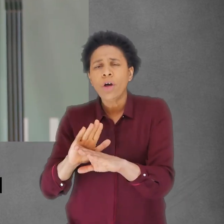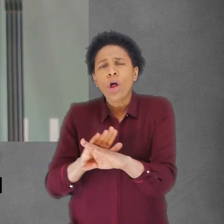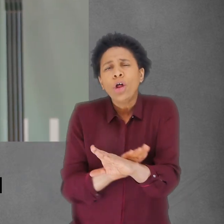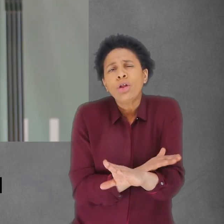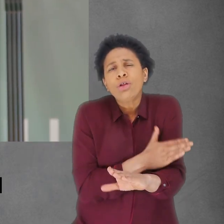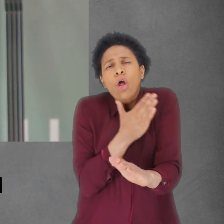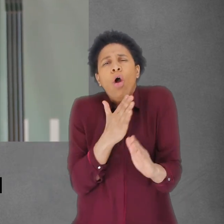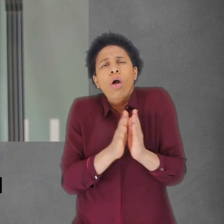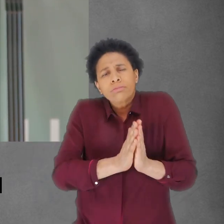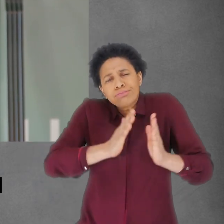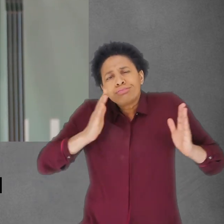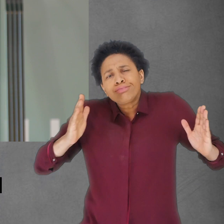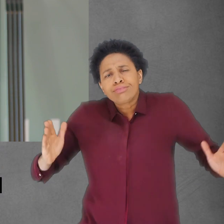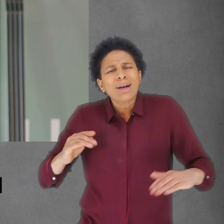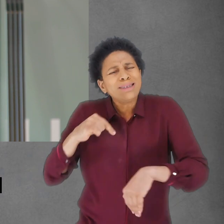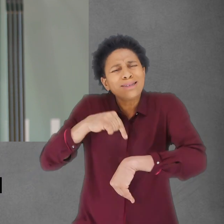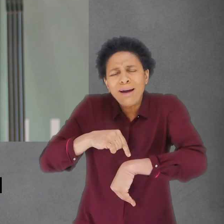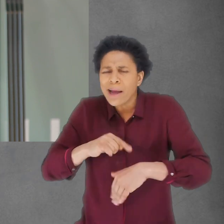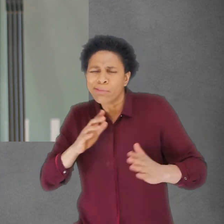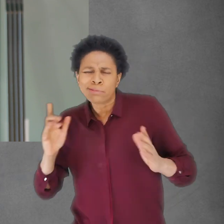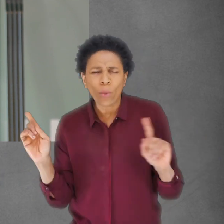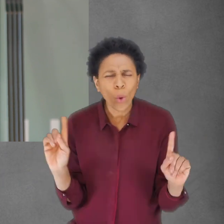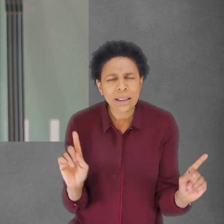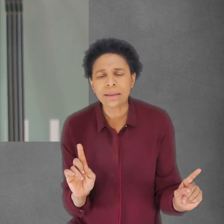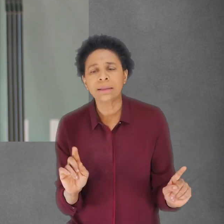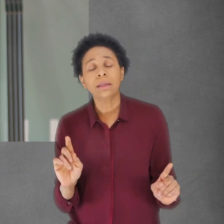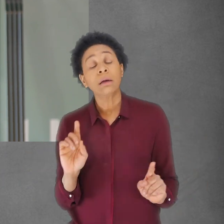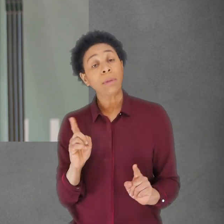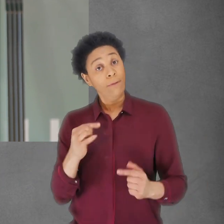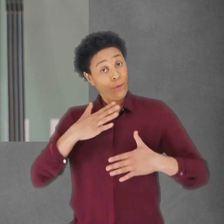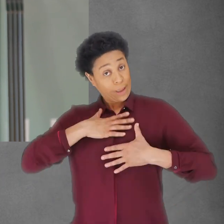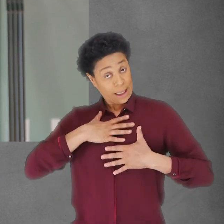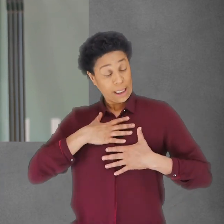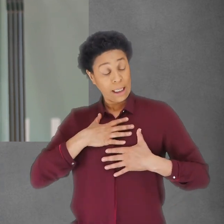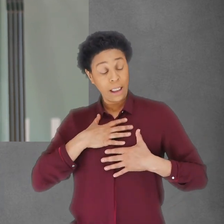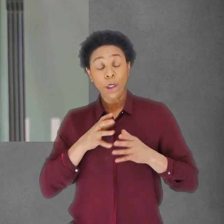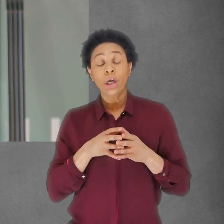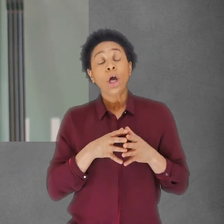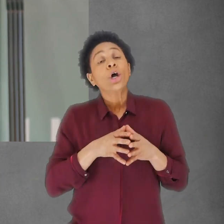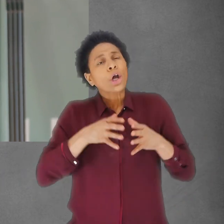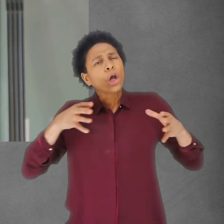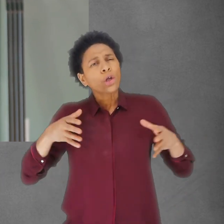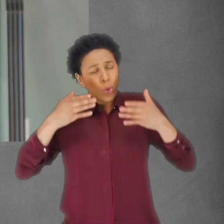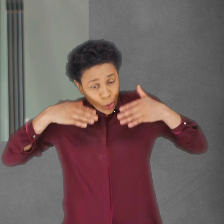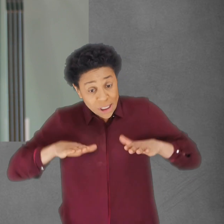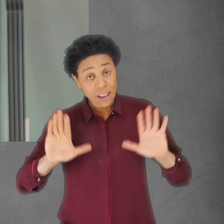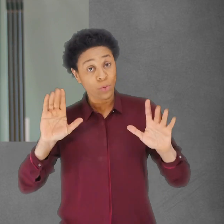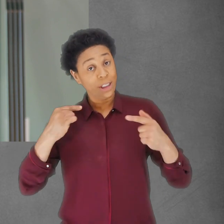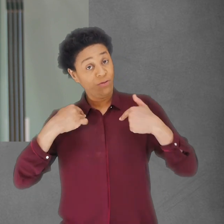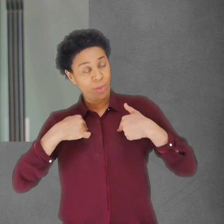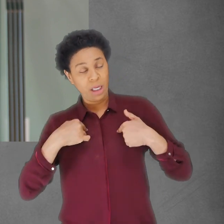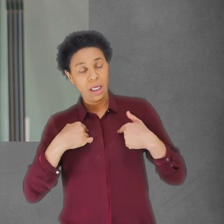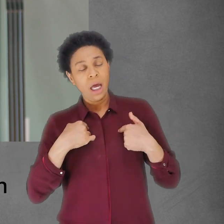the long durational project, and Hans Ulrich mentioned it last night as well. But for me, a big part of